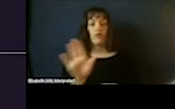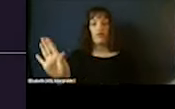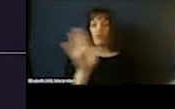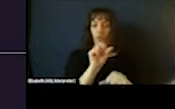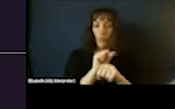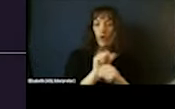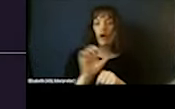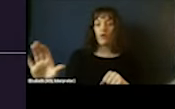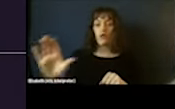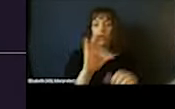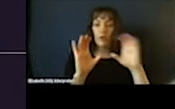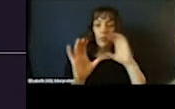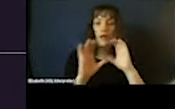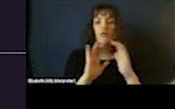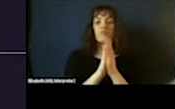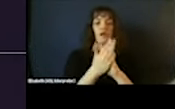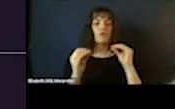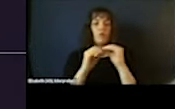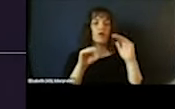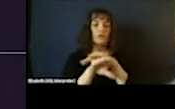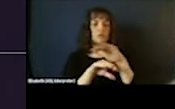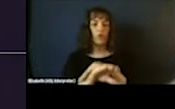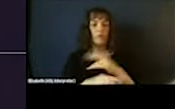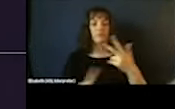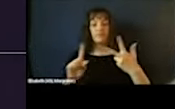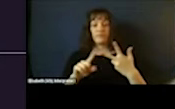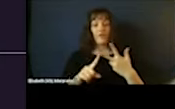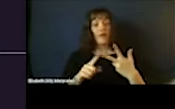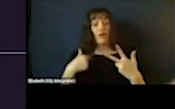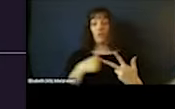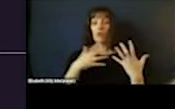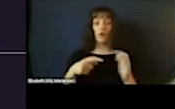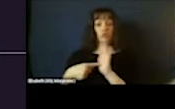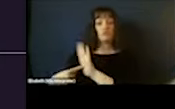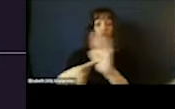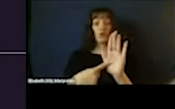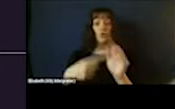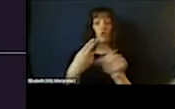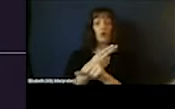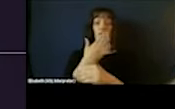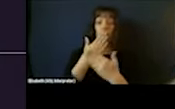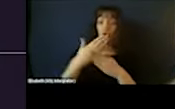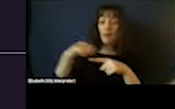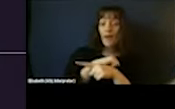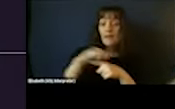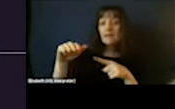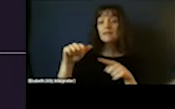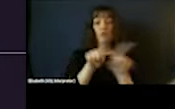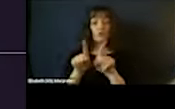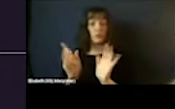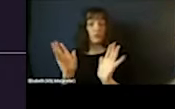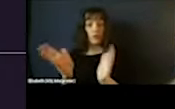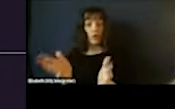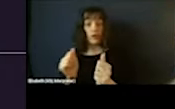everybody. And we also want to demonstrate as much as we possibly can through good practice and also by talking to people that